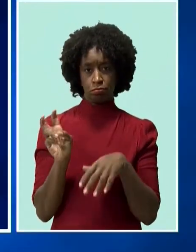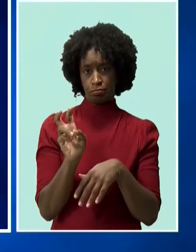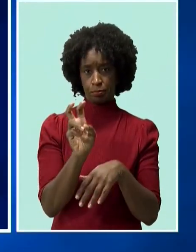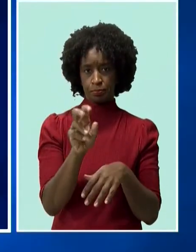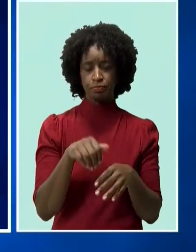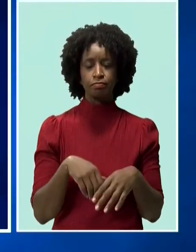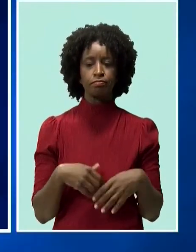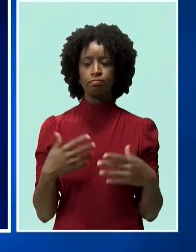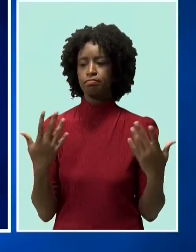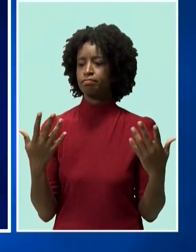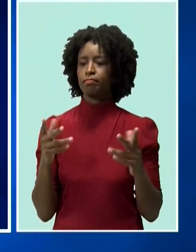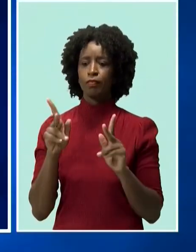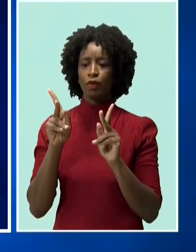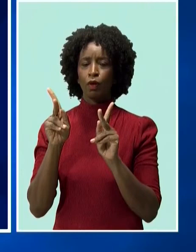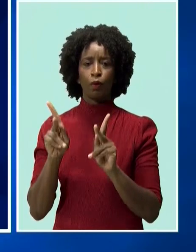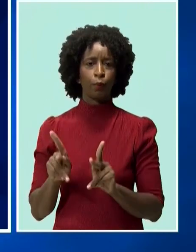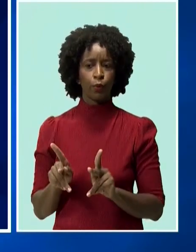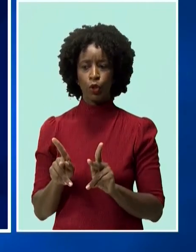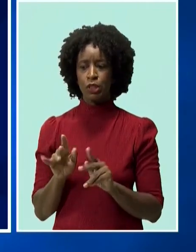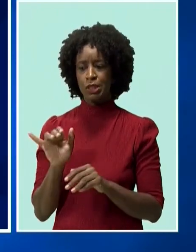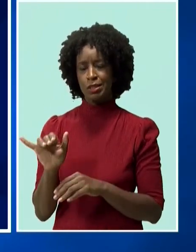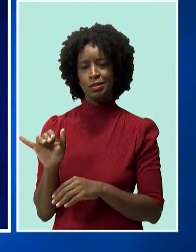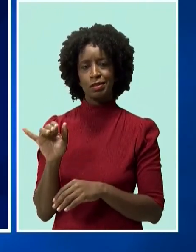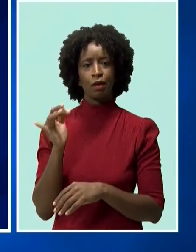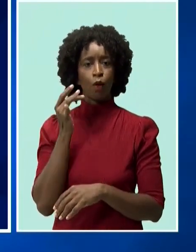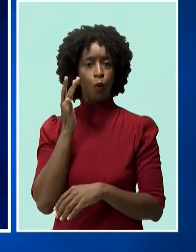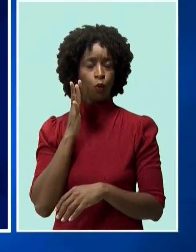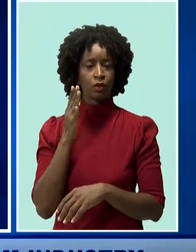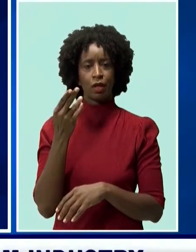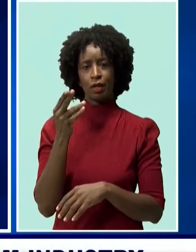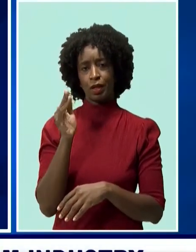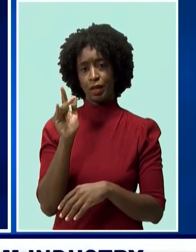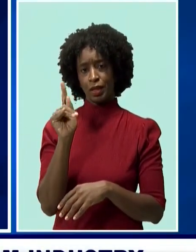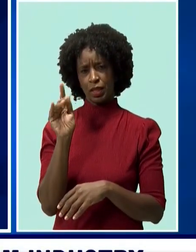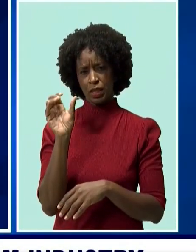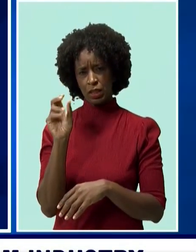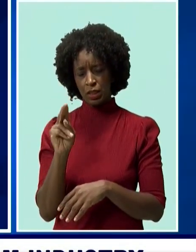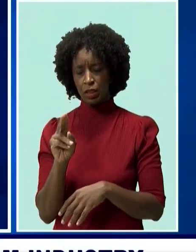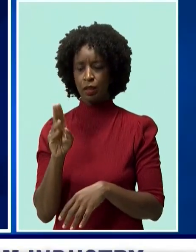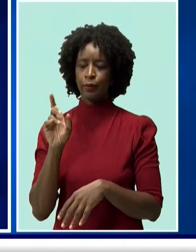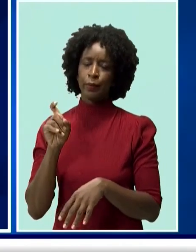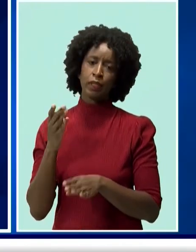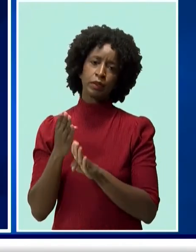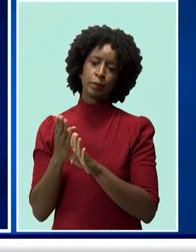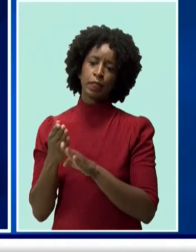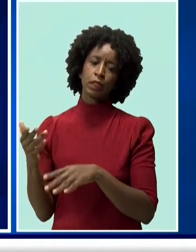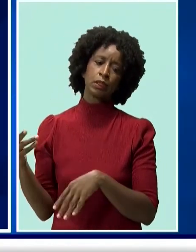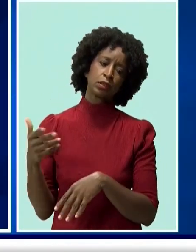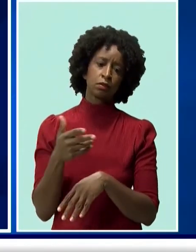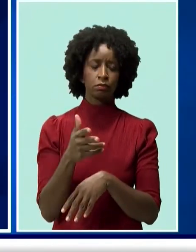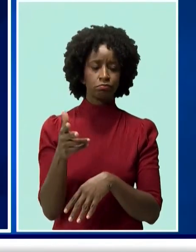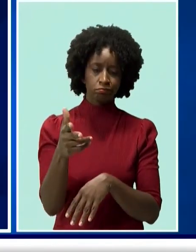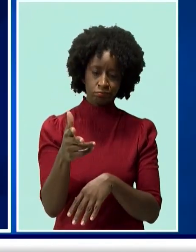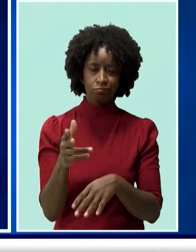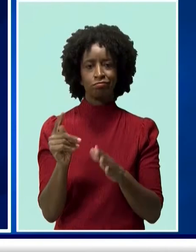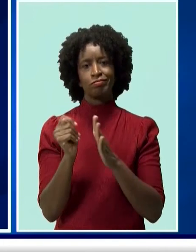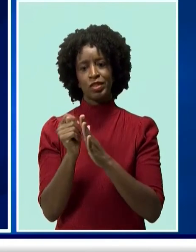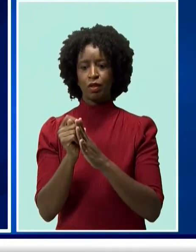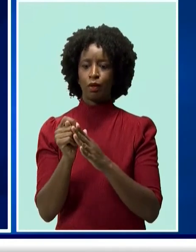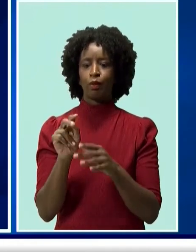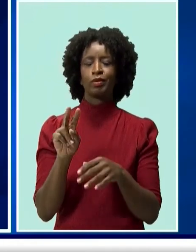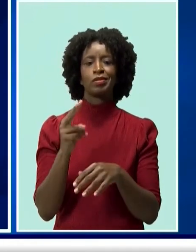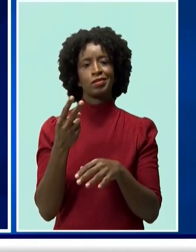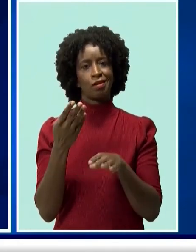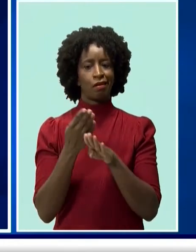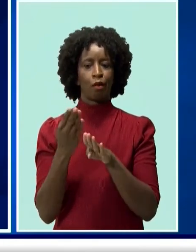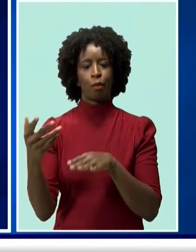Crane Hotel could get to St. Joseph. You have to go to Bridgetown and then get another bus to go to to the middle of the island or Bathsheba or so on.